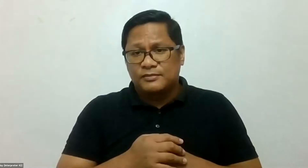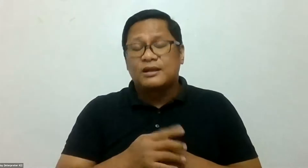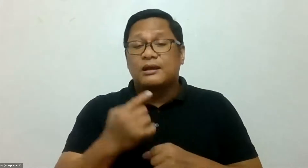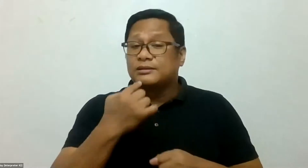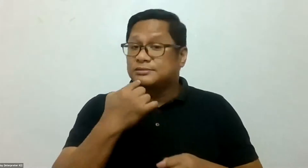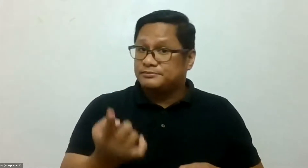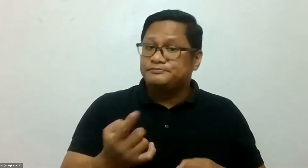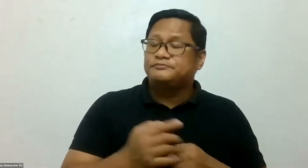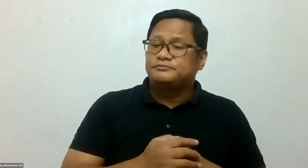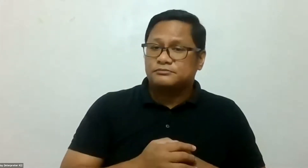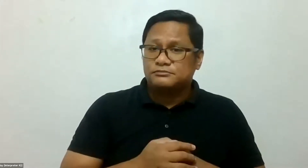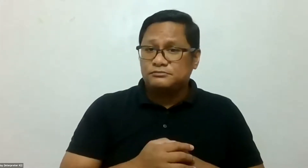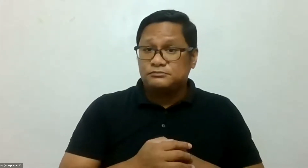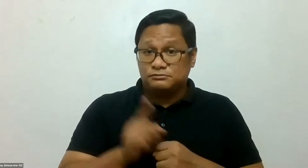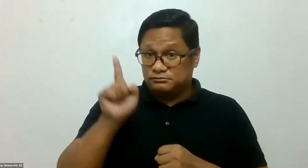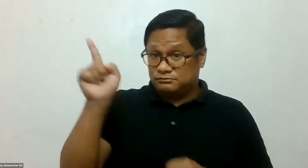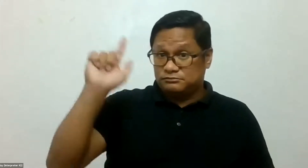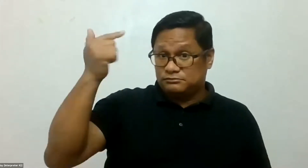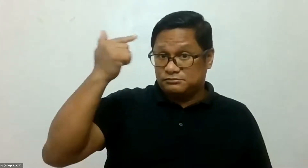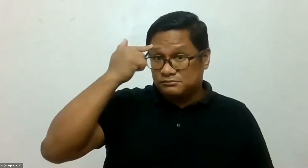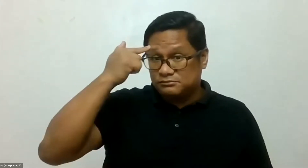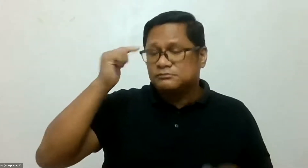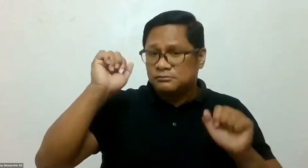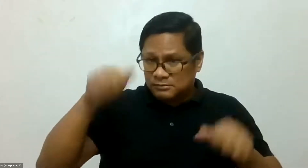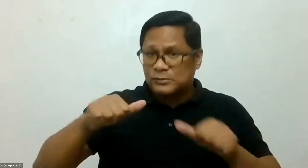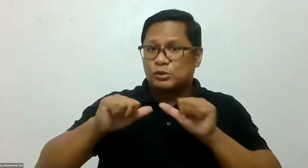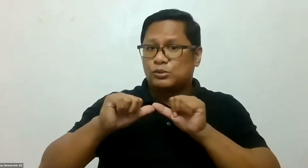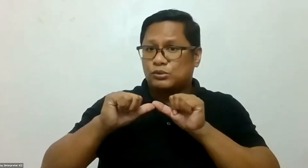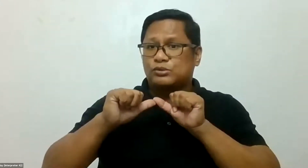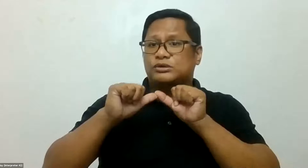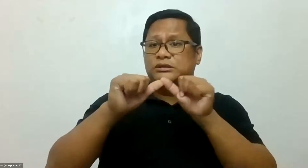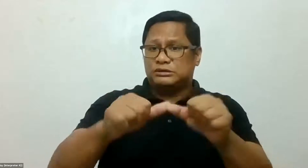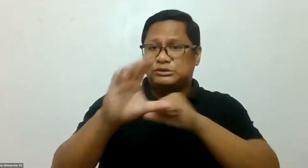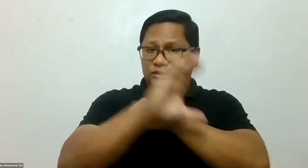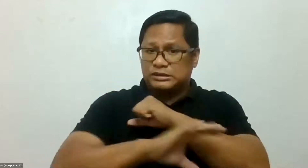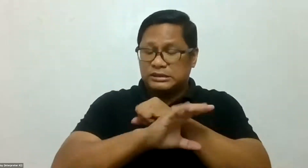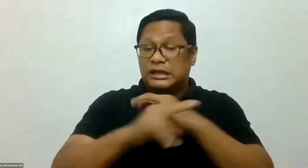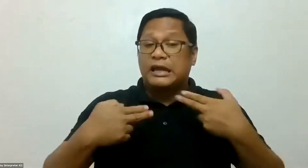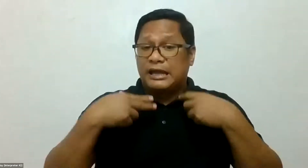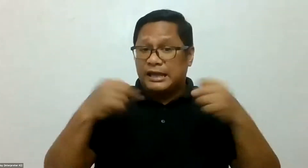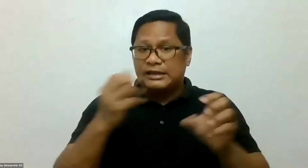say, will the government be able to sustain the country's healthcare